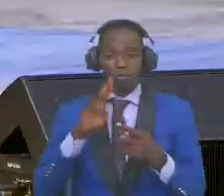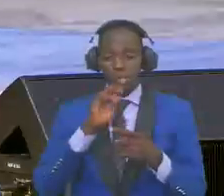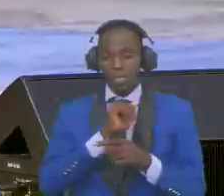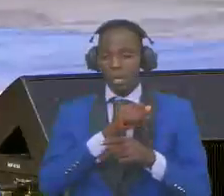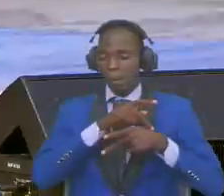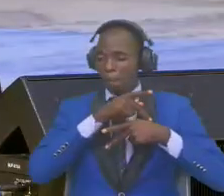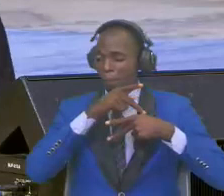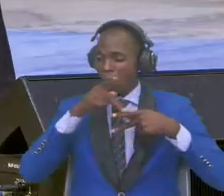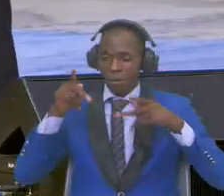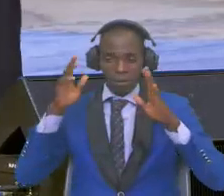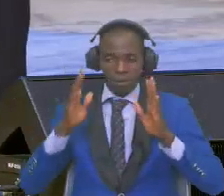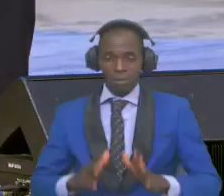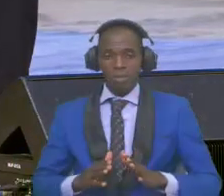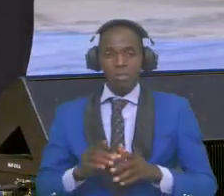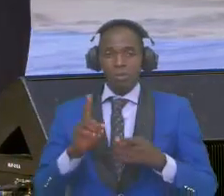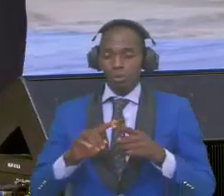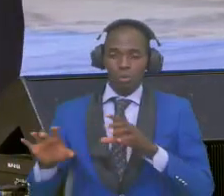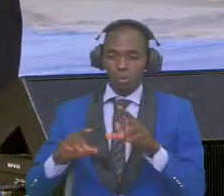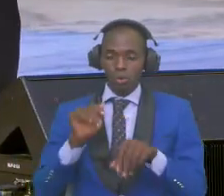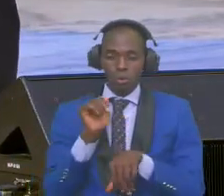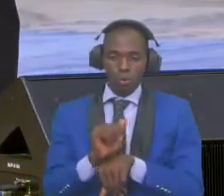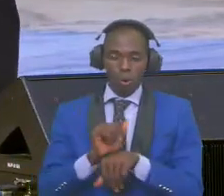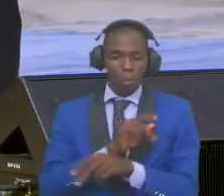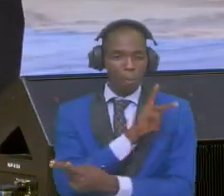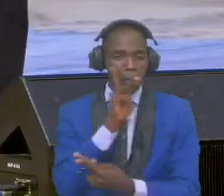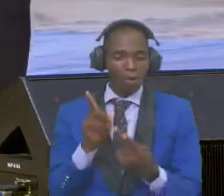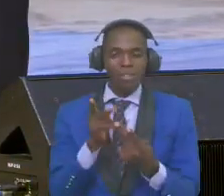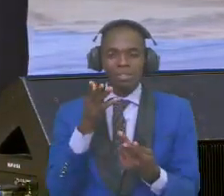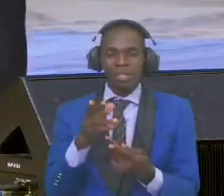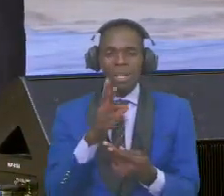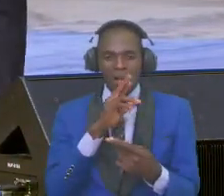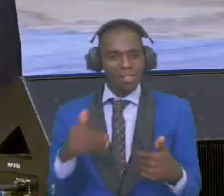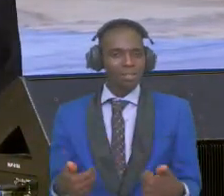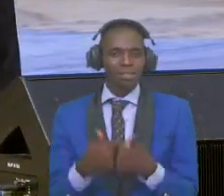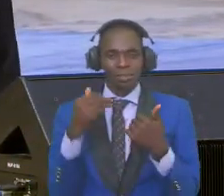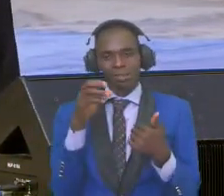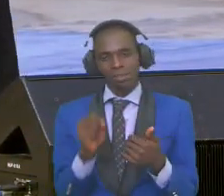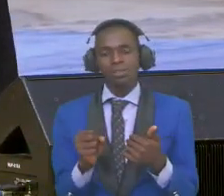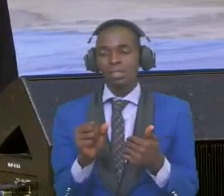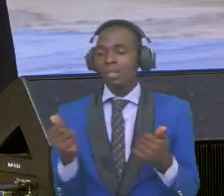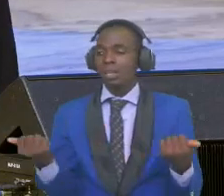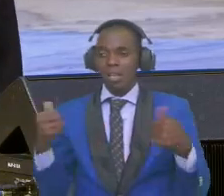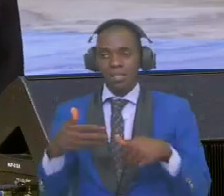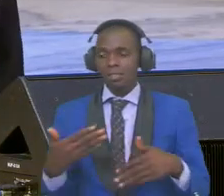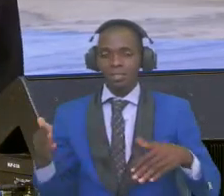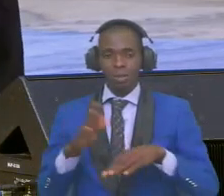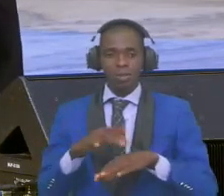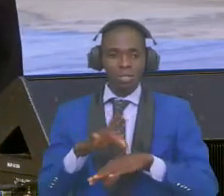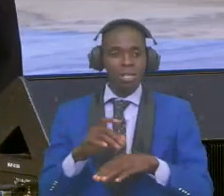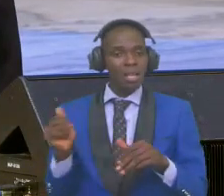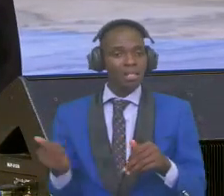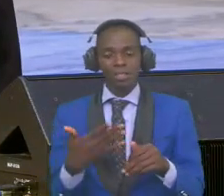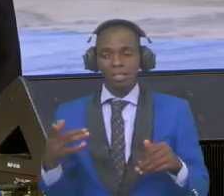to do the work as expected. There are challenges. Anything on earth, anything you do in